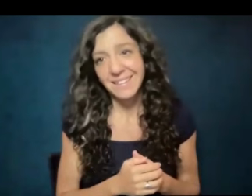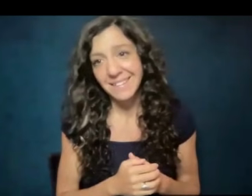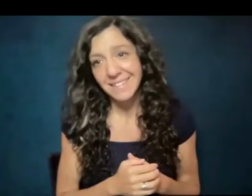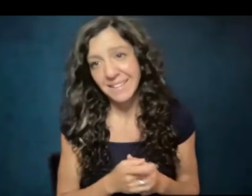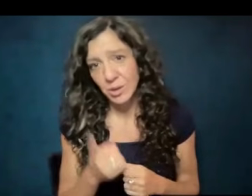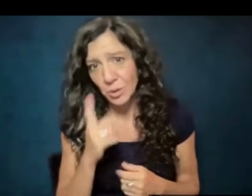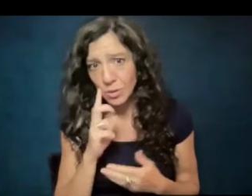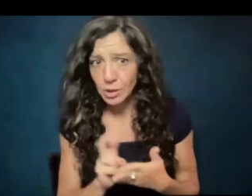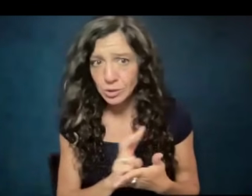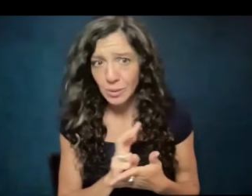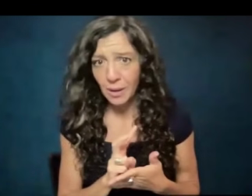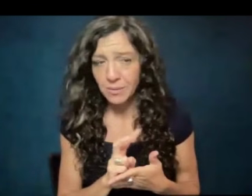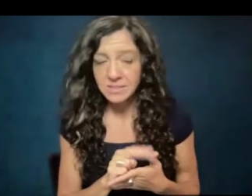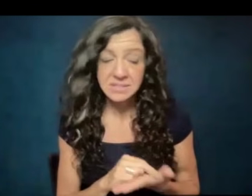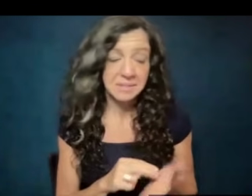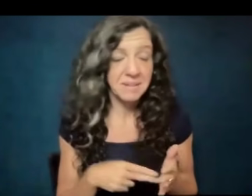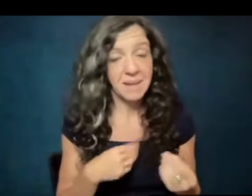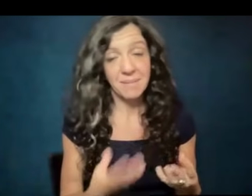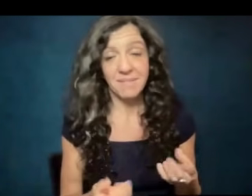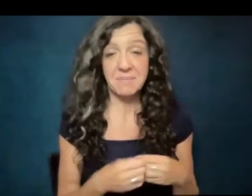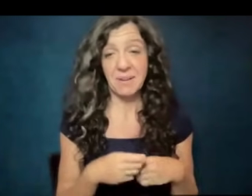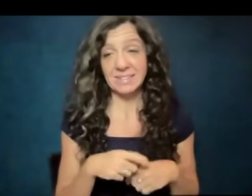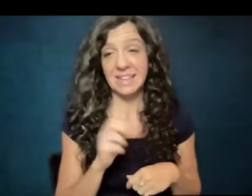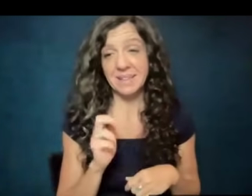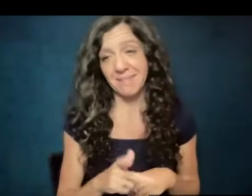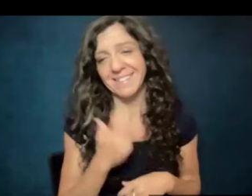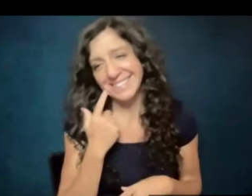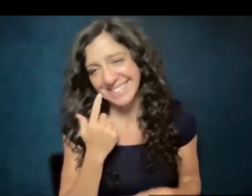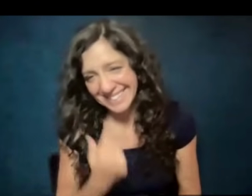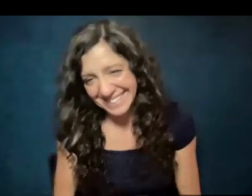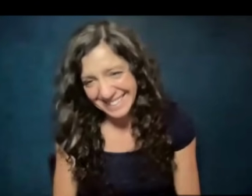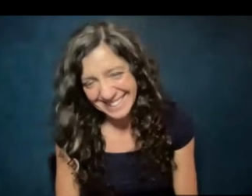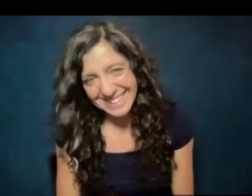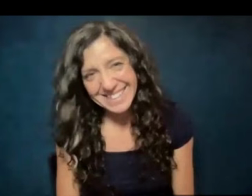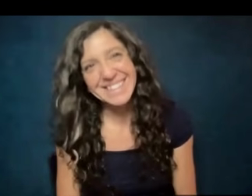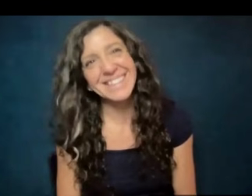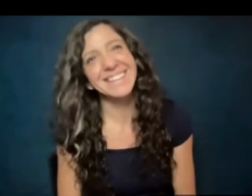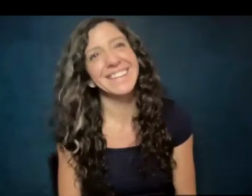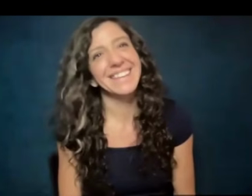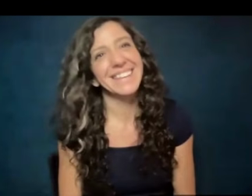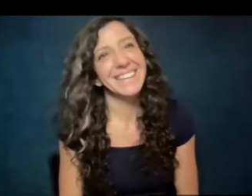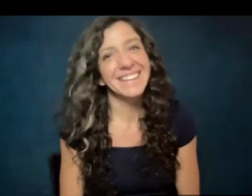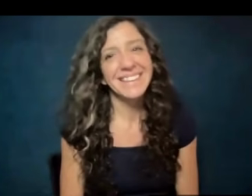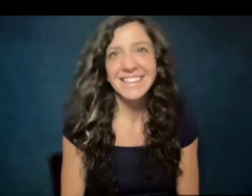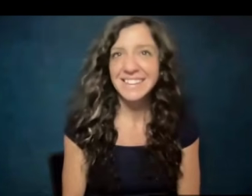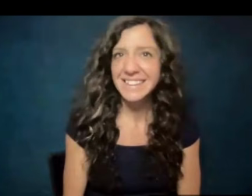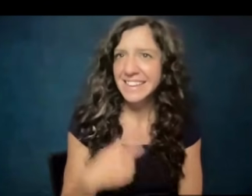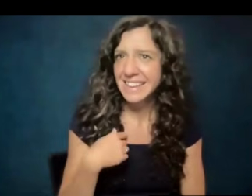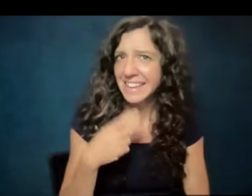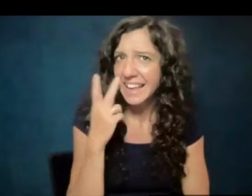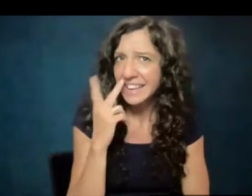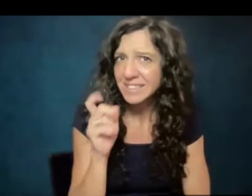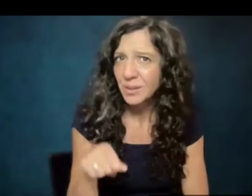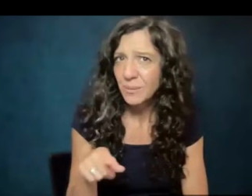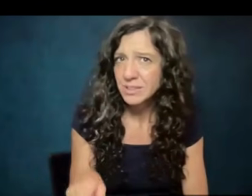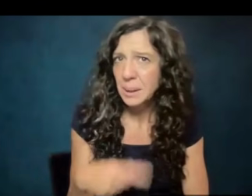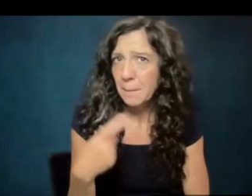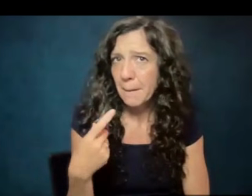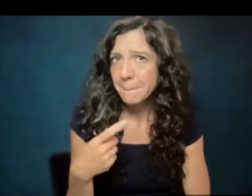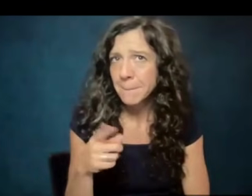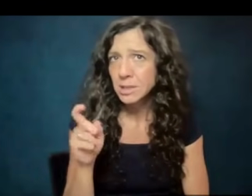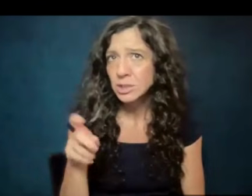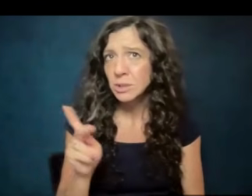it was 2 hours, and they're giving you more minutes to your day. Yeah, All I right. did see a question fly by. Should people